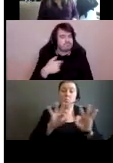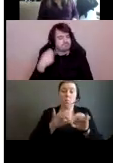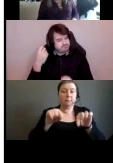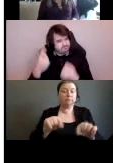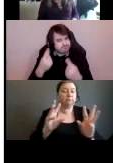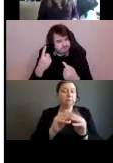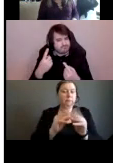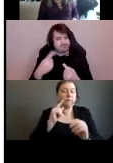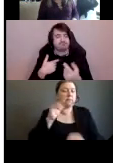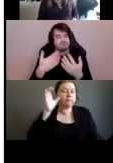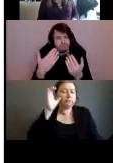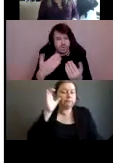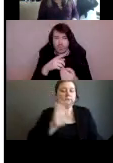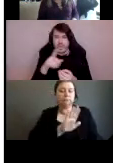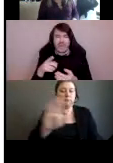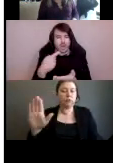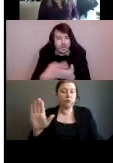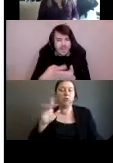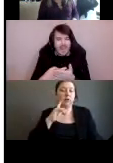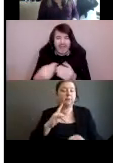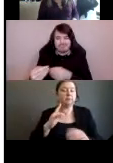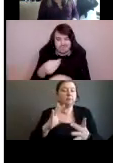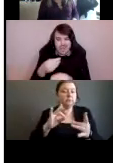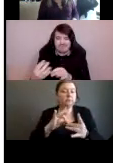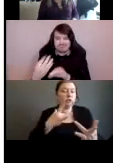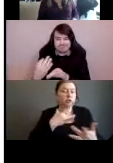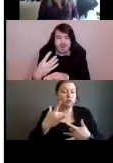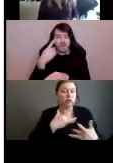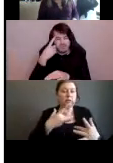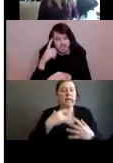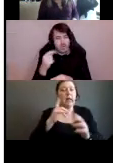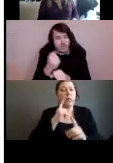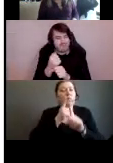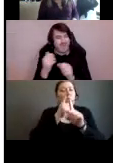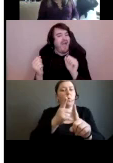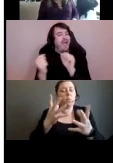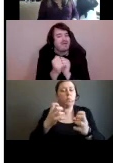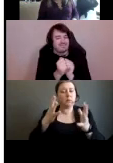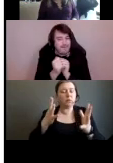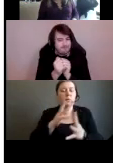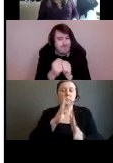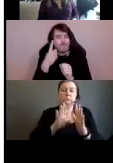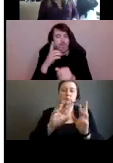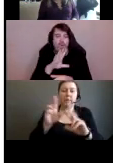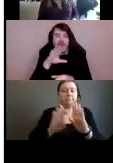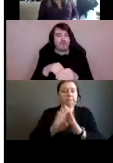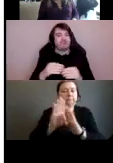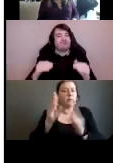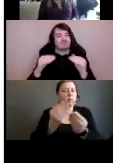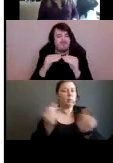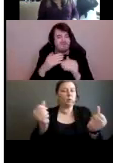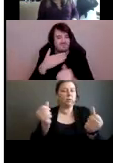continue to work together for more inclusive solutions. The experience and voices of people with disabilities are very important to